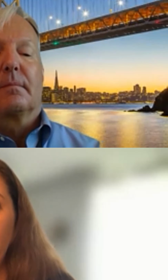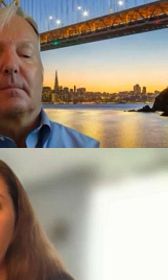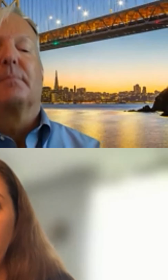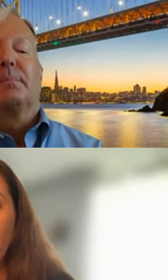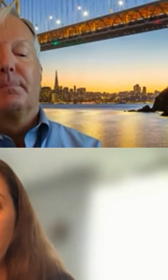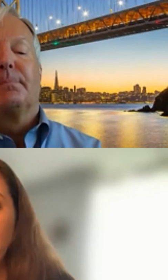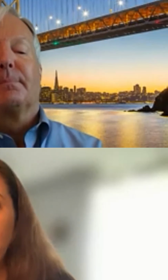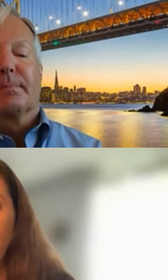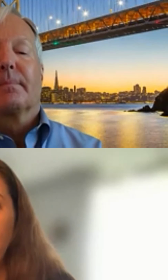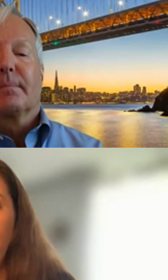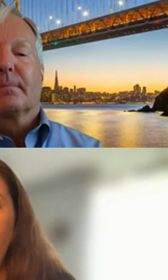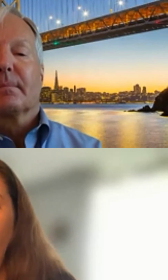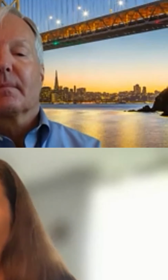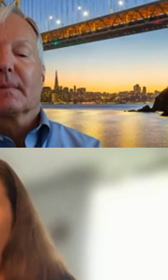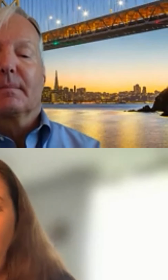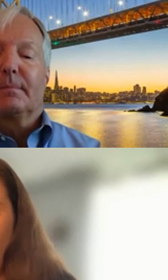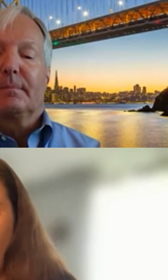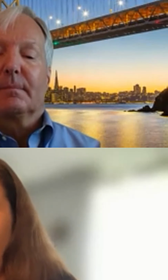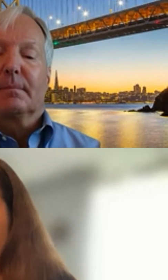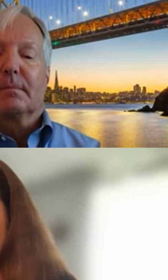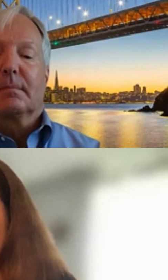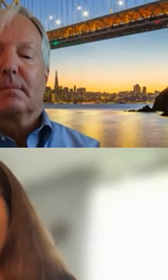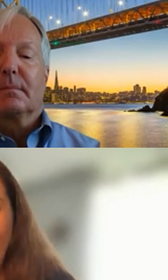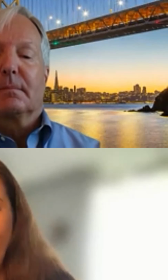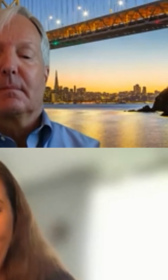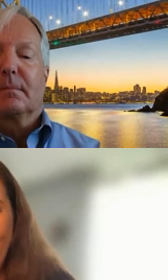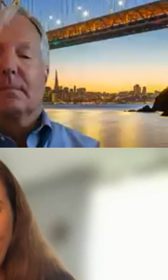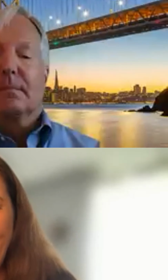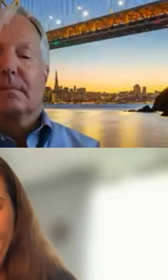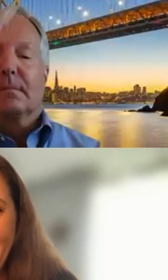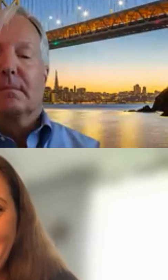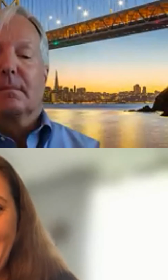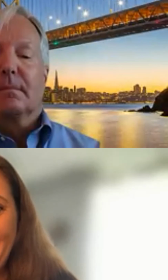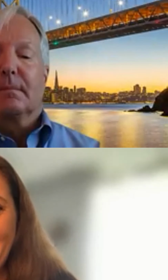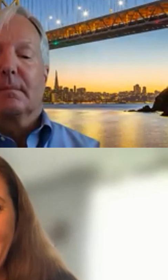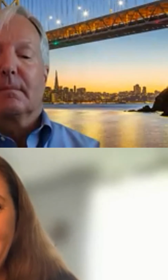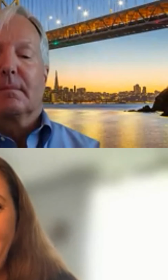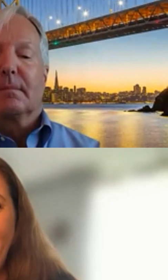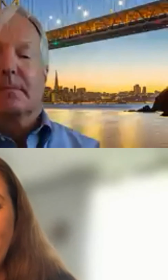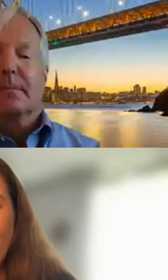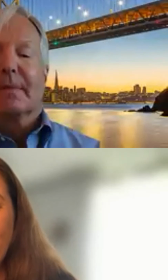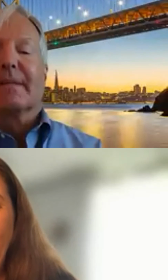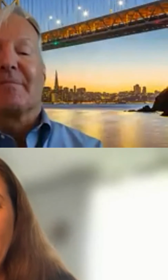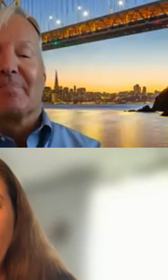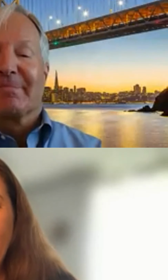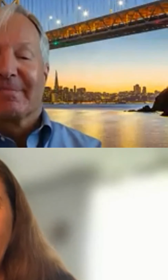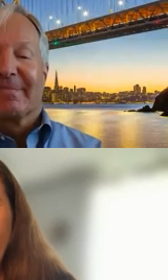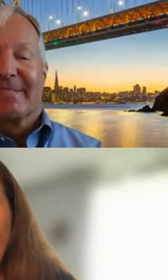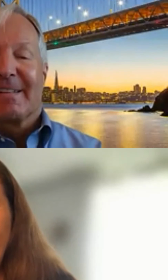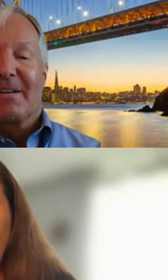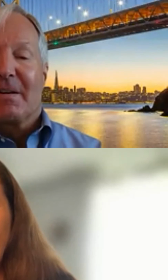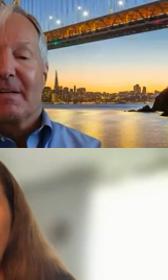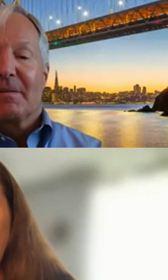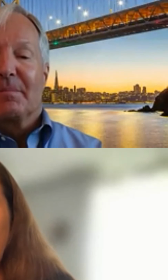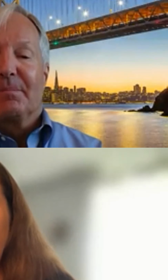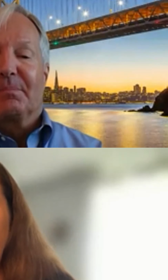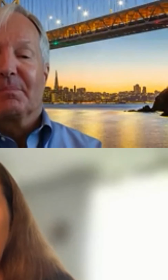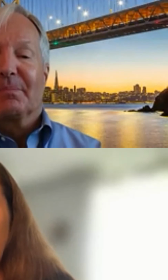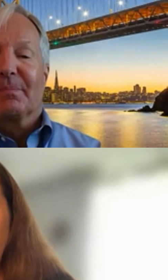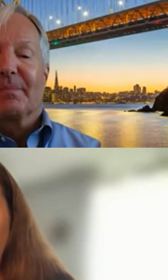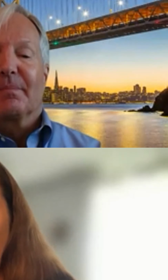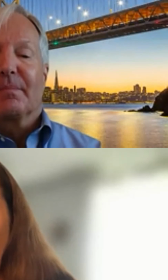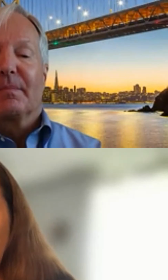approach. Becky, I'll let you jump in. And Sandy, you knew we'd be on the same page with this. And I think, you know, I know we're short